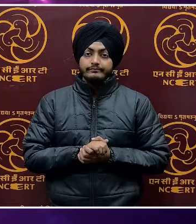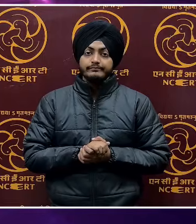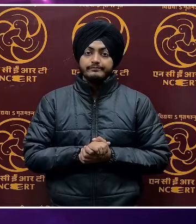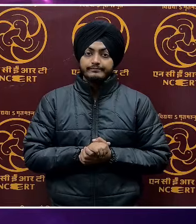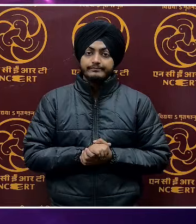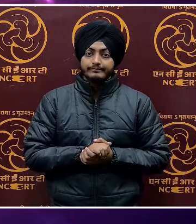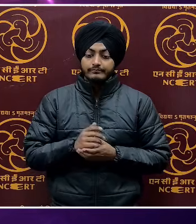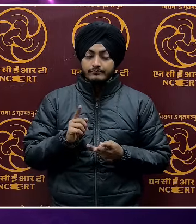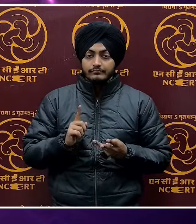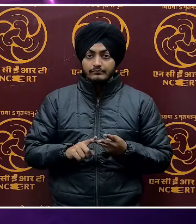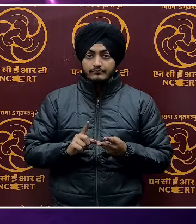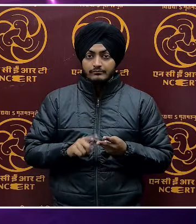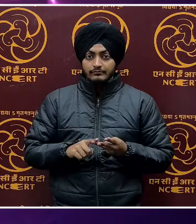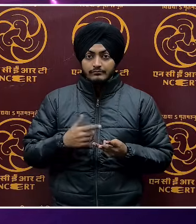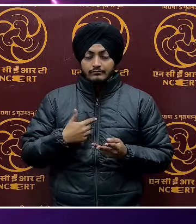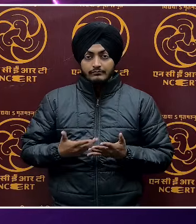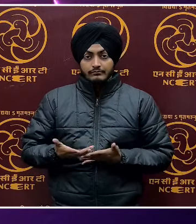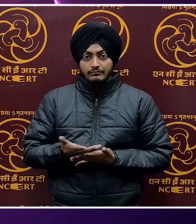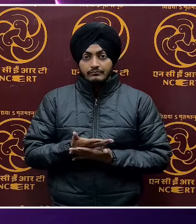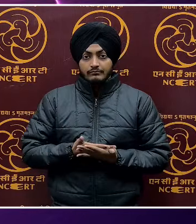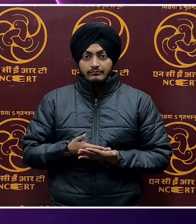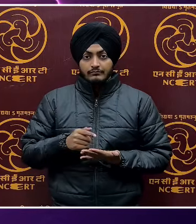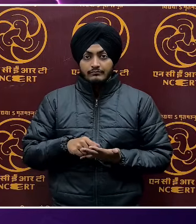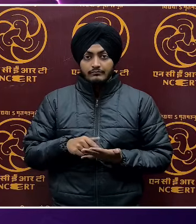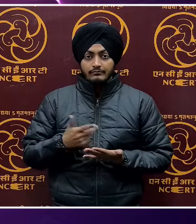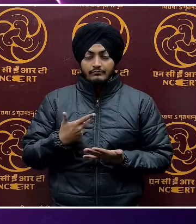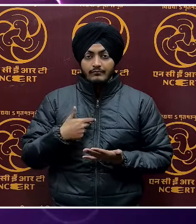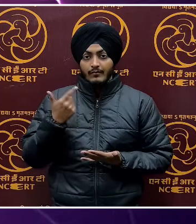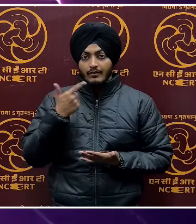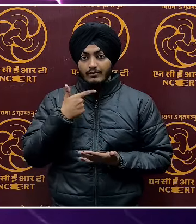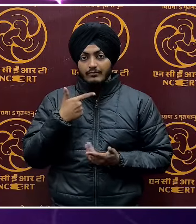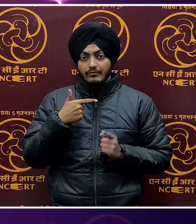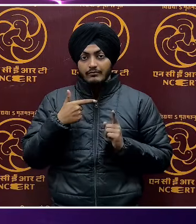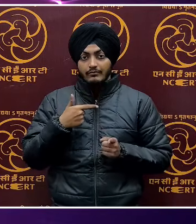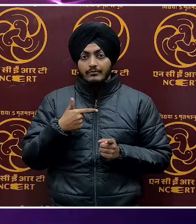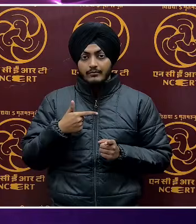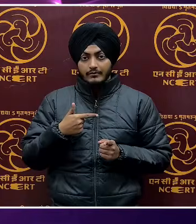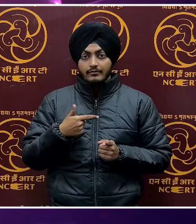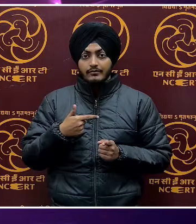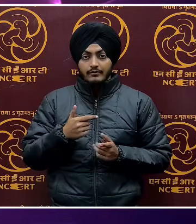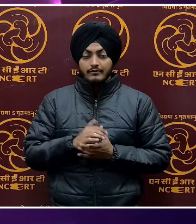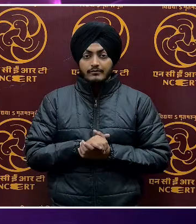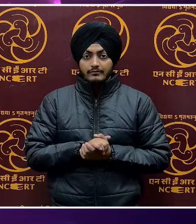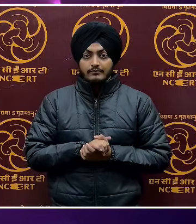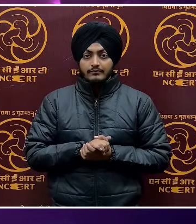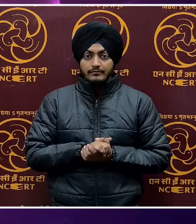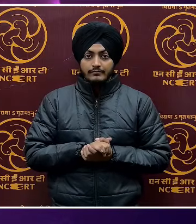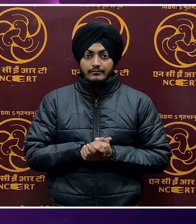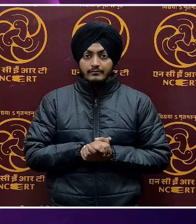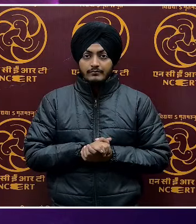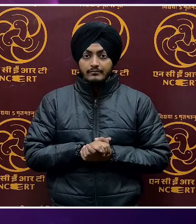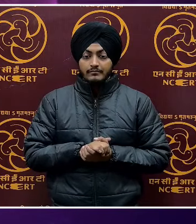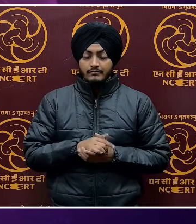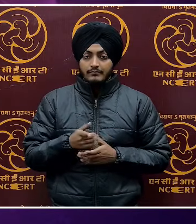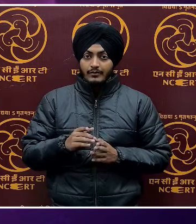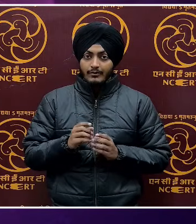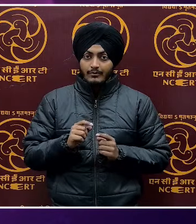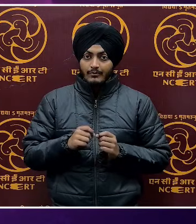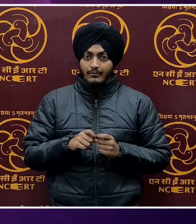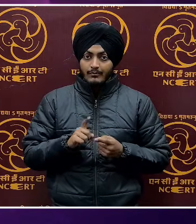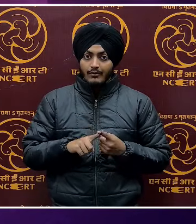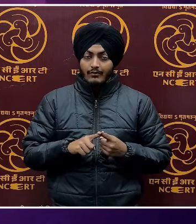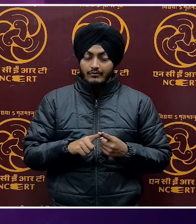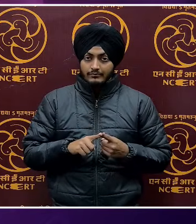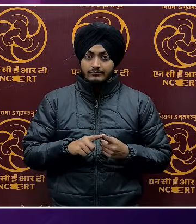Okay. The third one we'll talk about is a toothpaste. How we have seen a toothpaste in our day-to-day life. In a box?